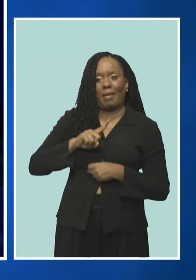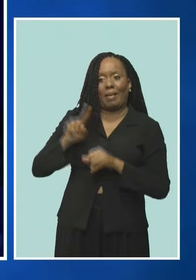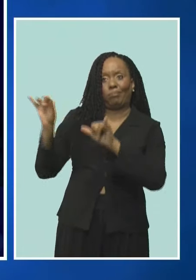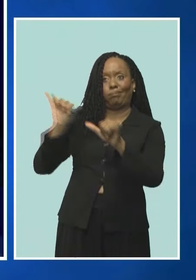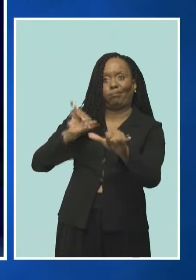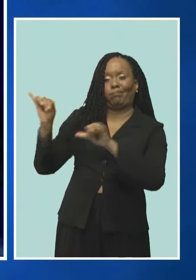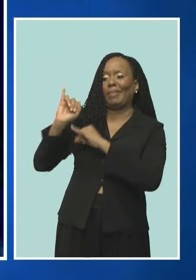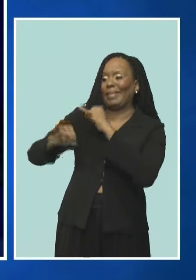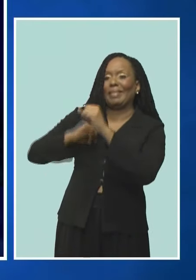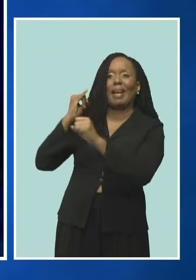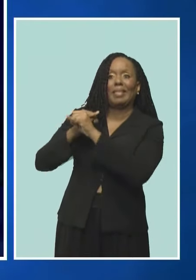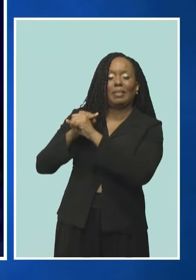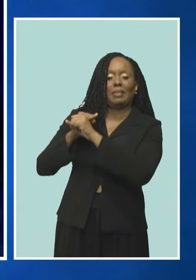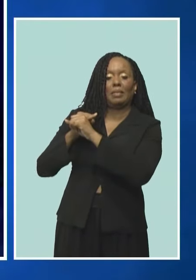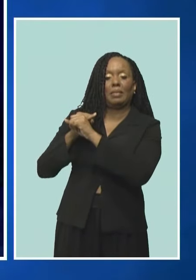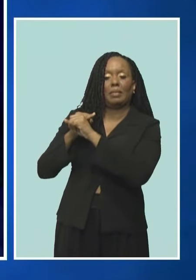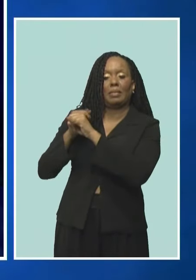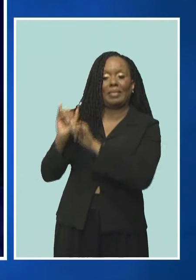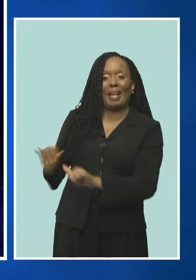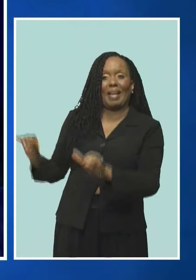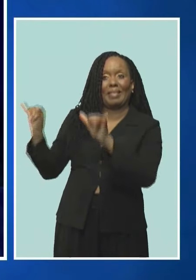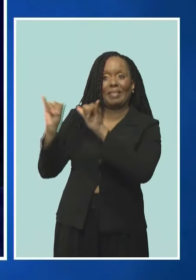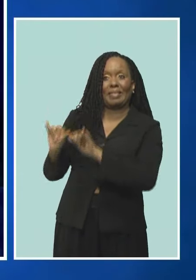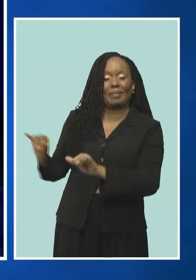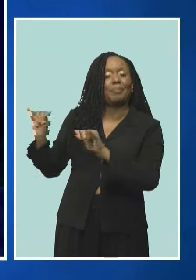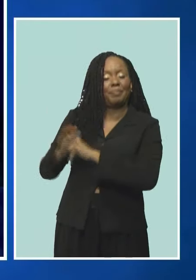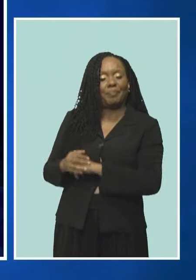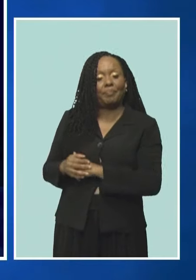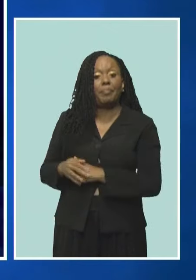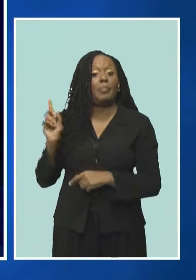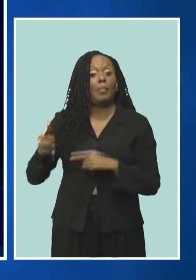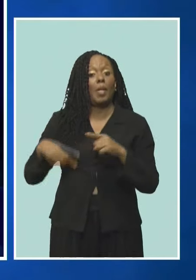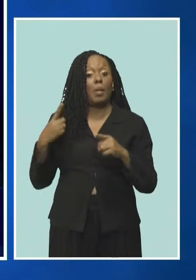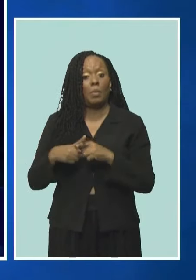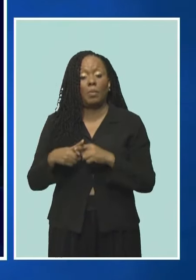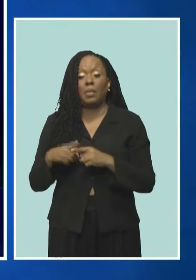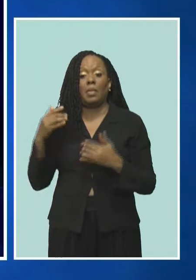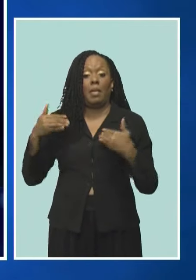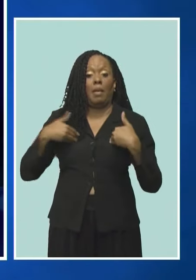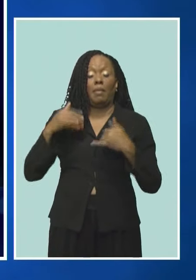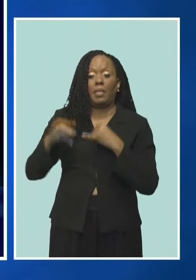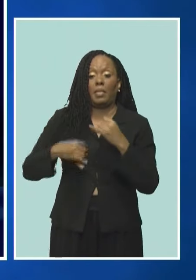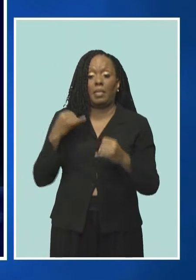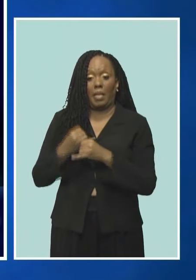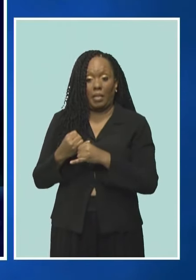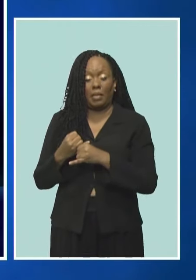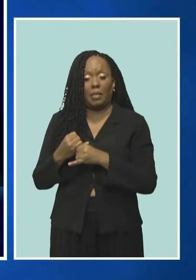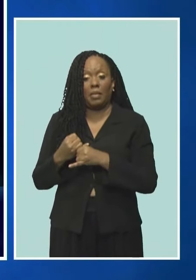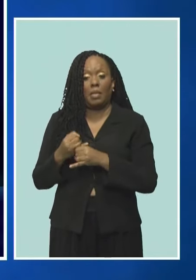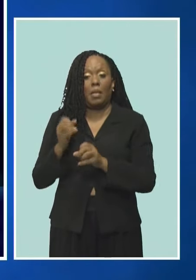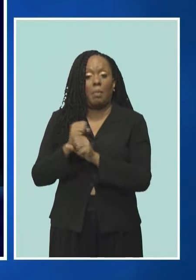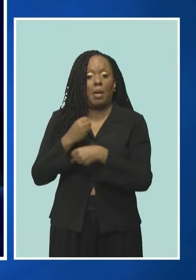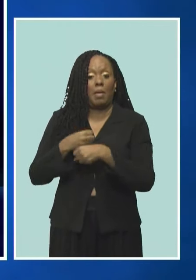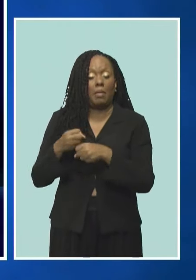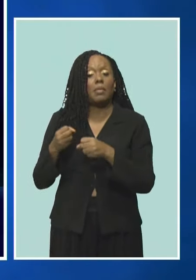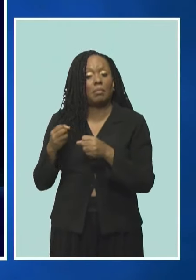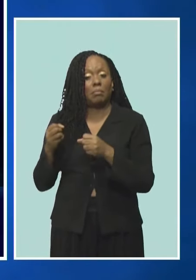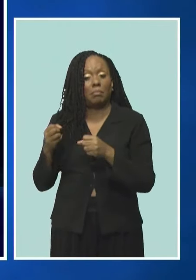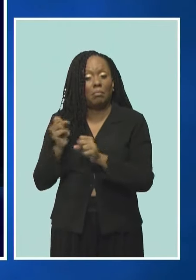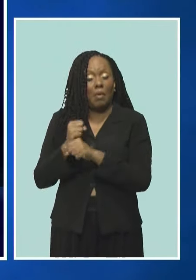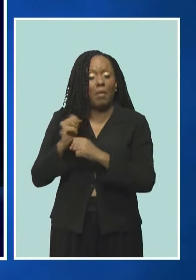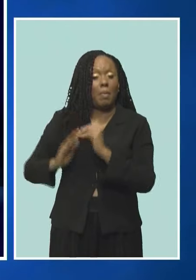However, we recognize that as in international manufacturing plants, there will be matters of concern from time to time. This